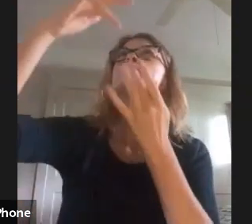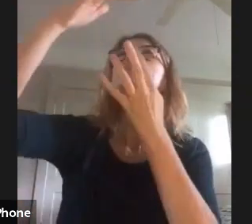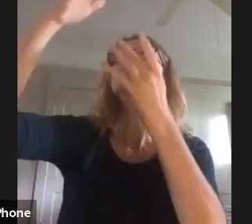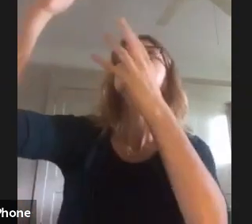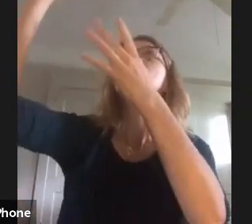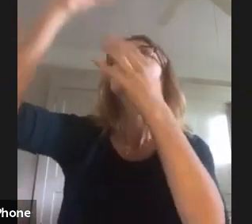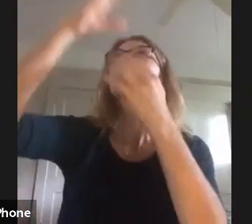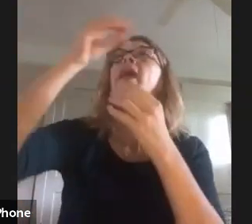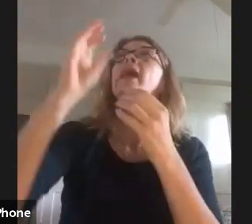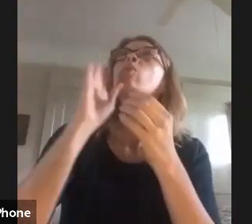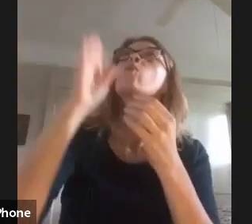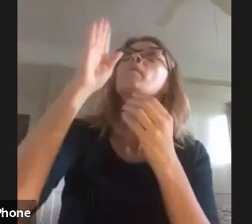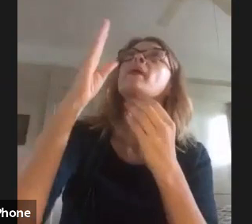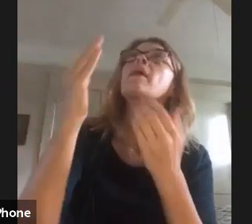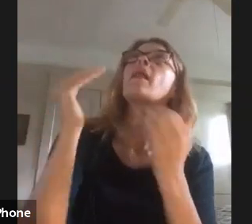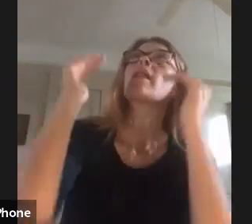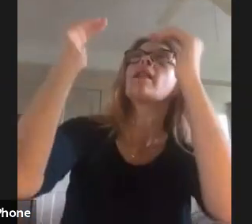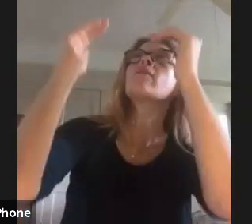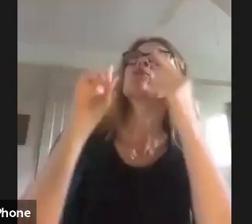evening sacrifice.